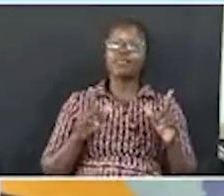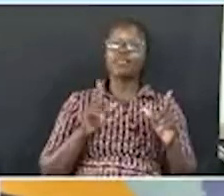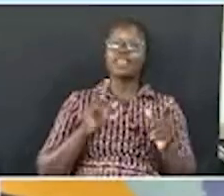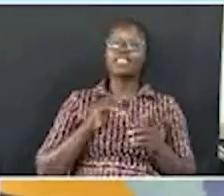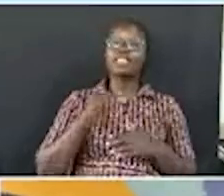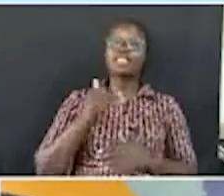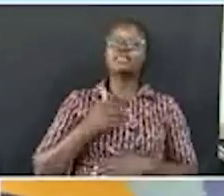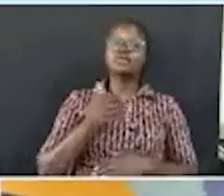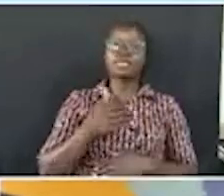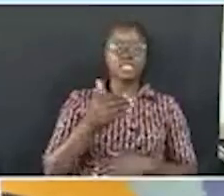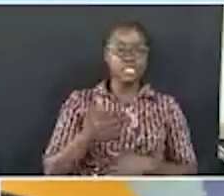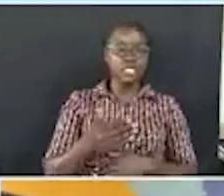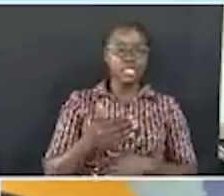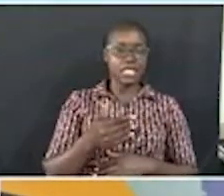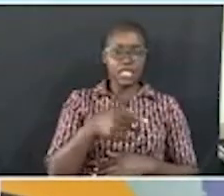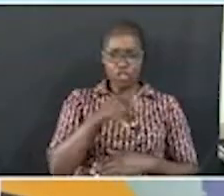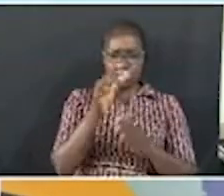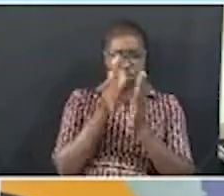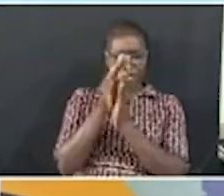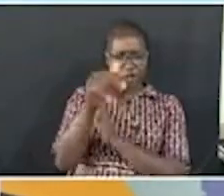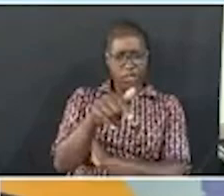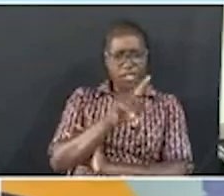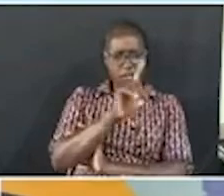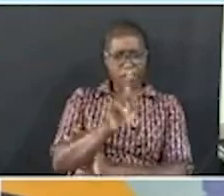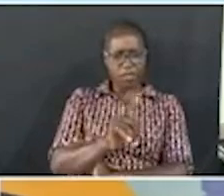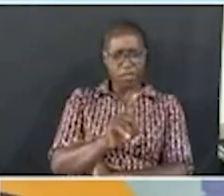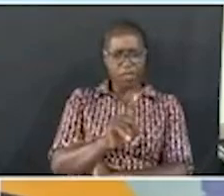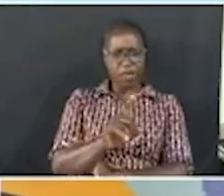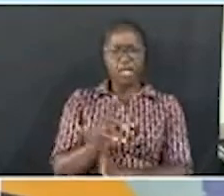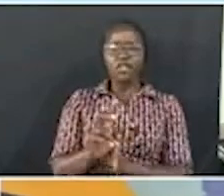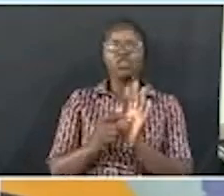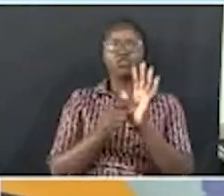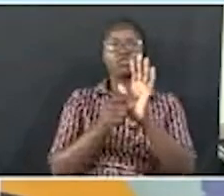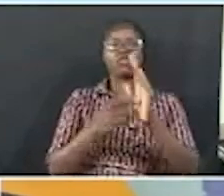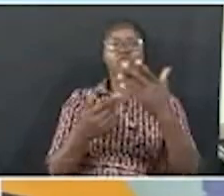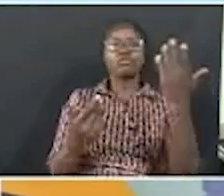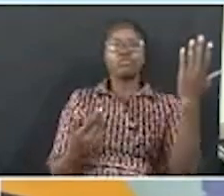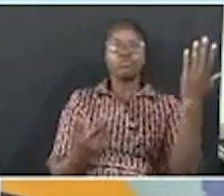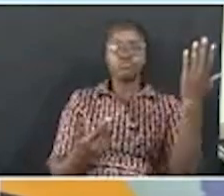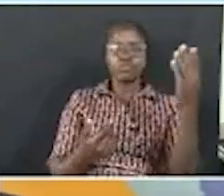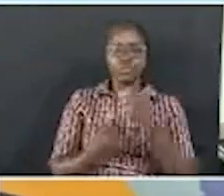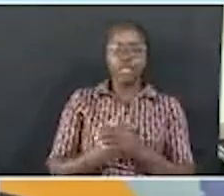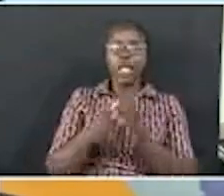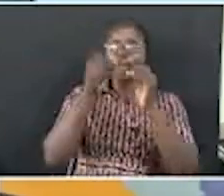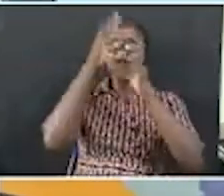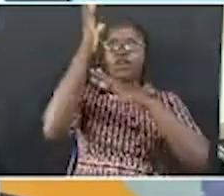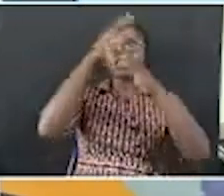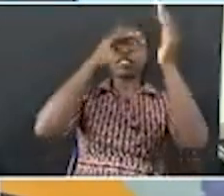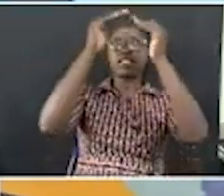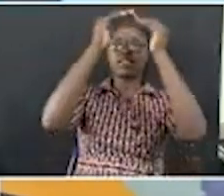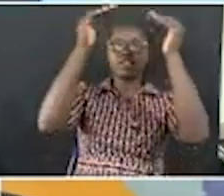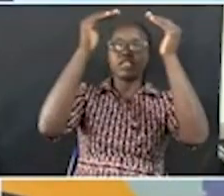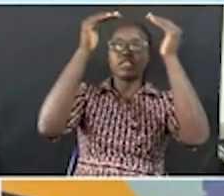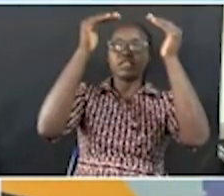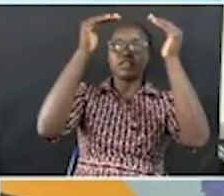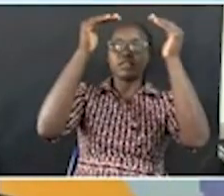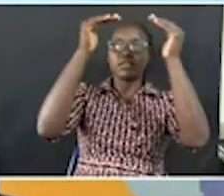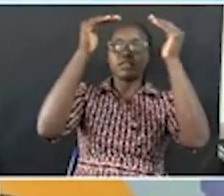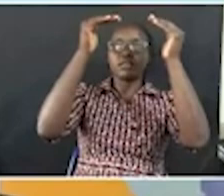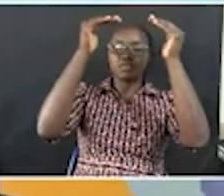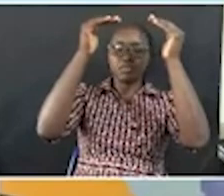is persistence. Is that your prayer today? Let me see by the show of hands. Father in heaven,